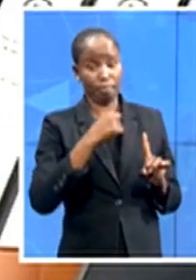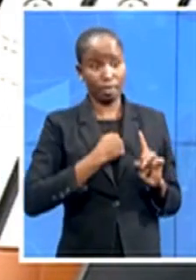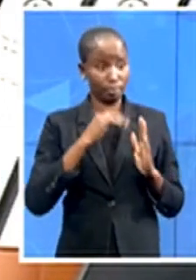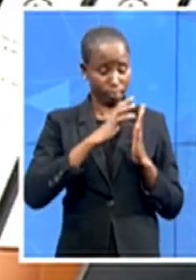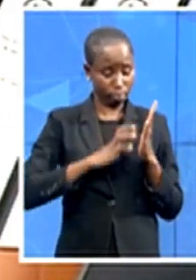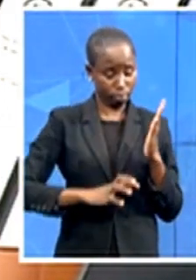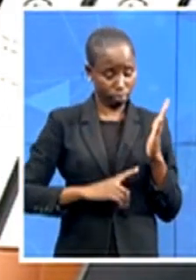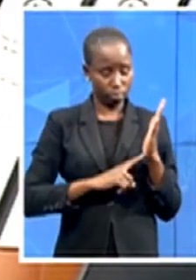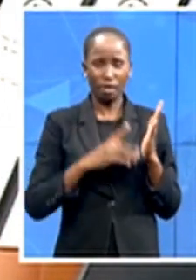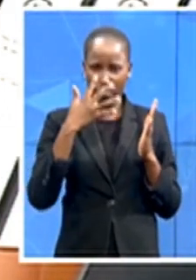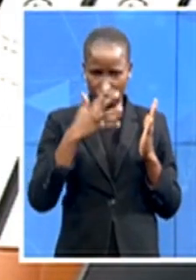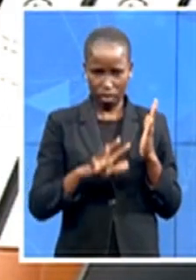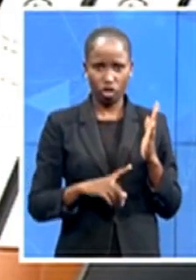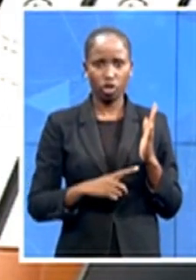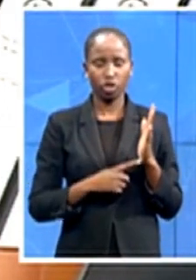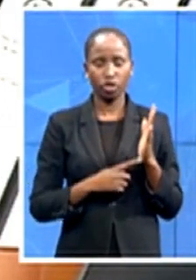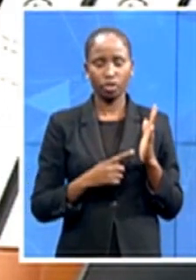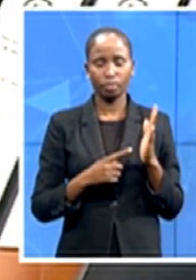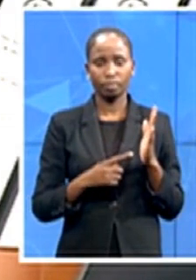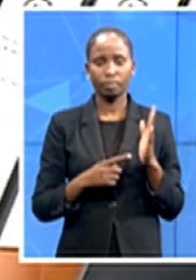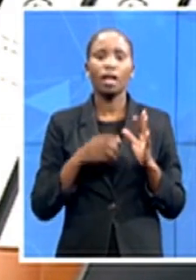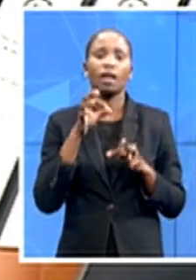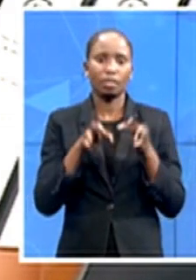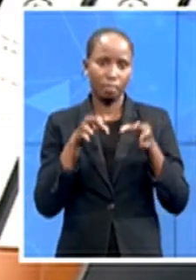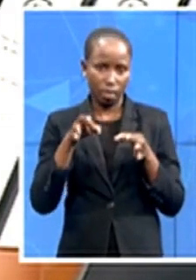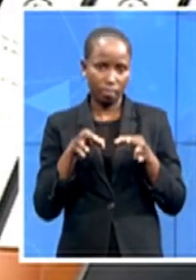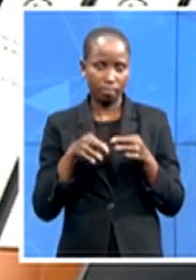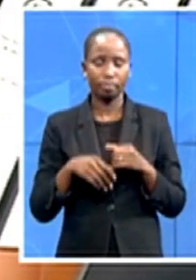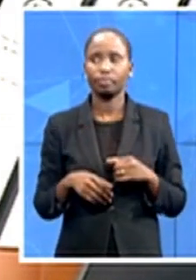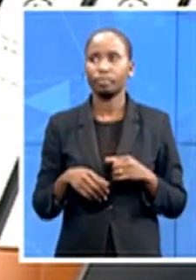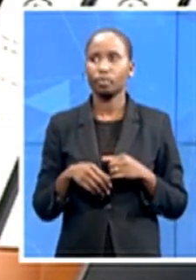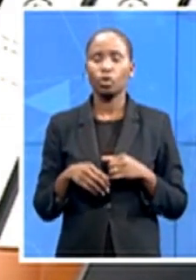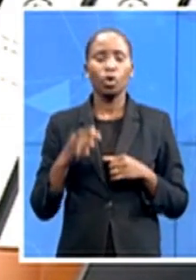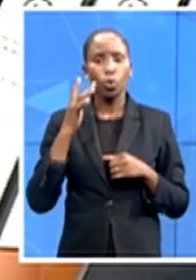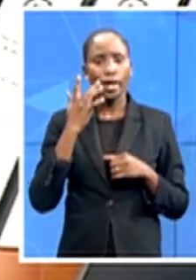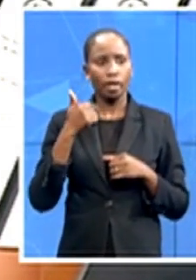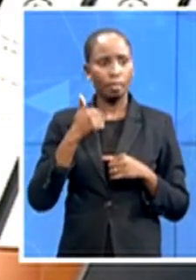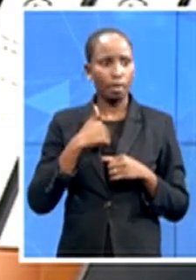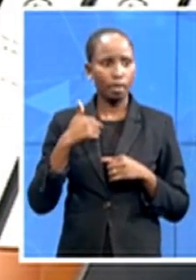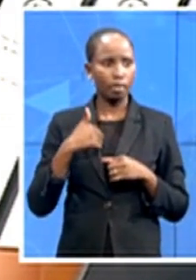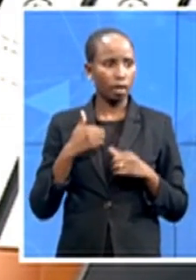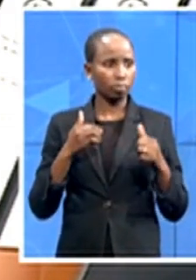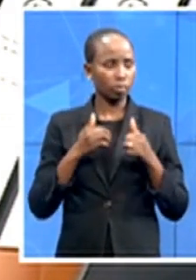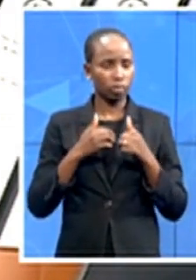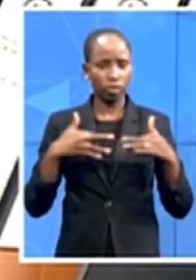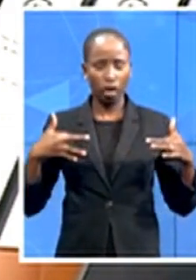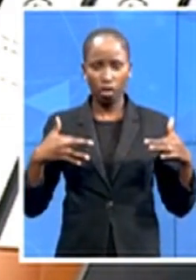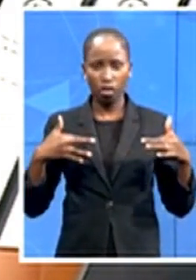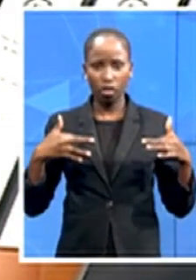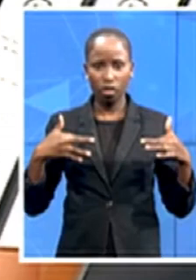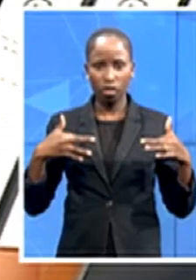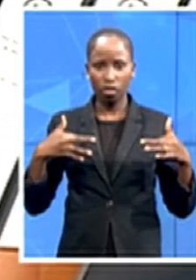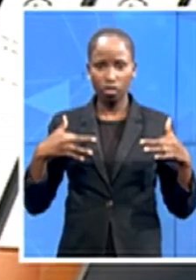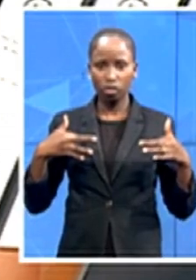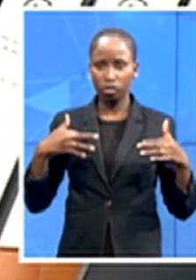when I became aware of the nature and extent of state capture,